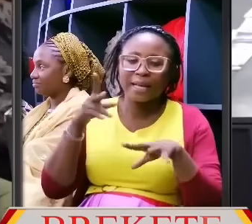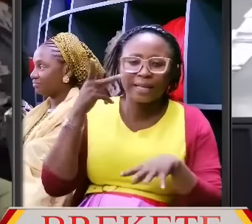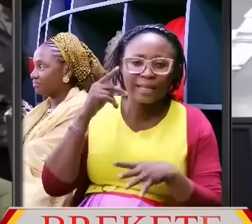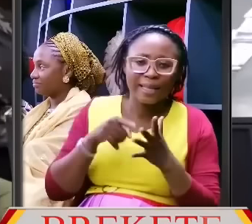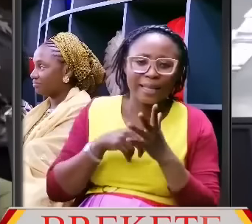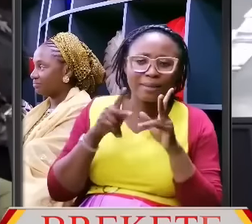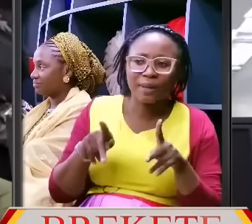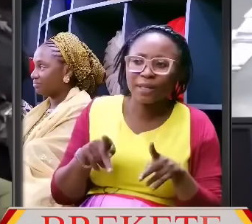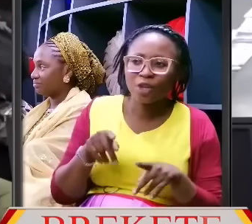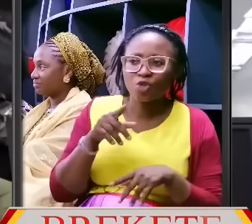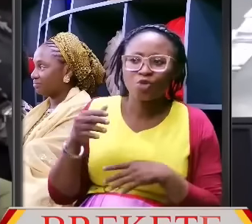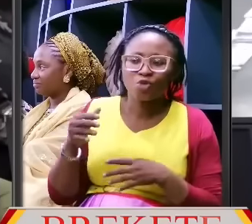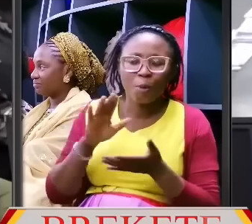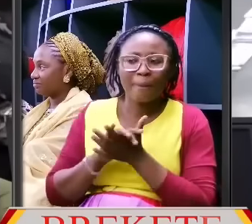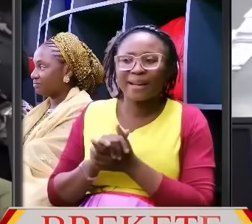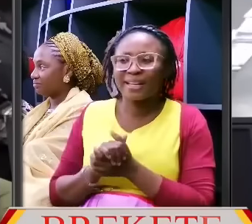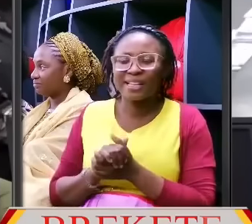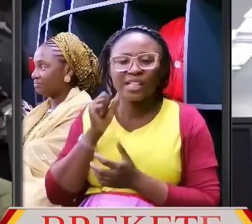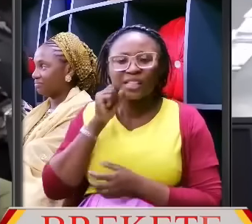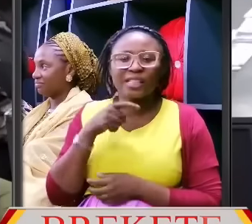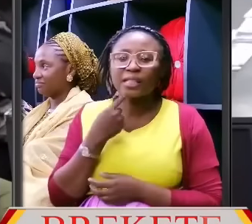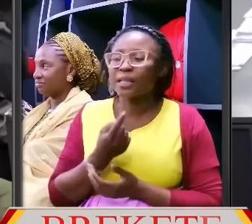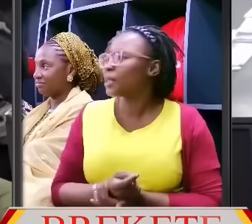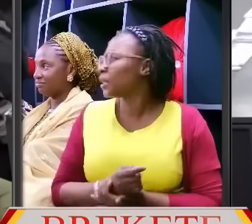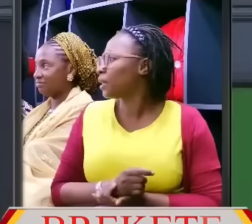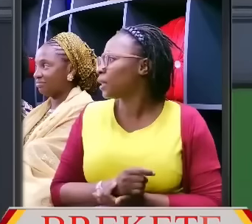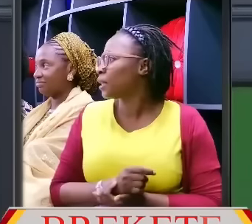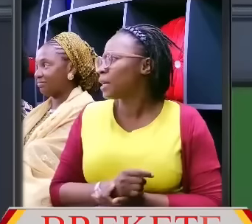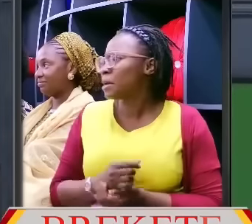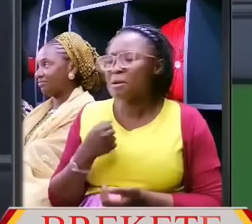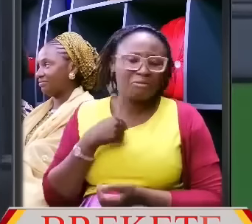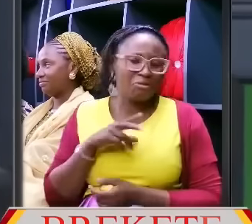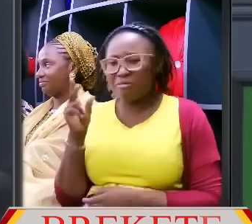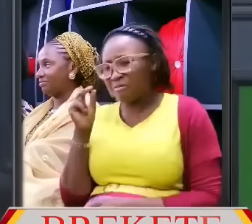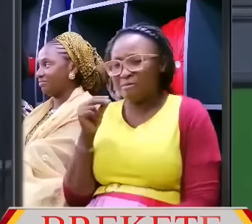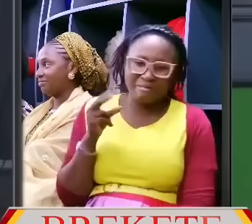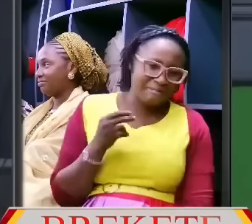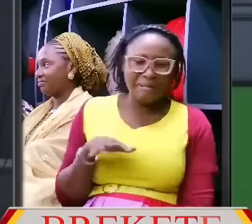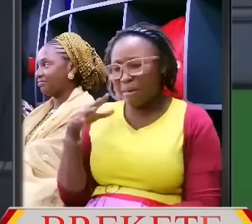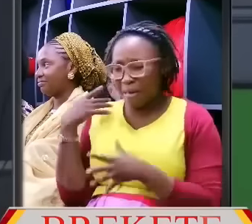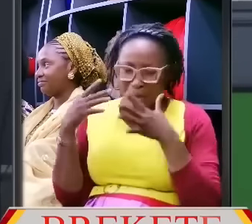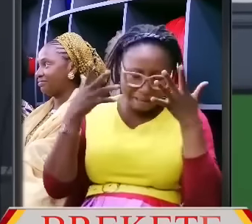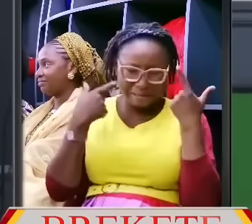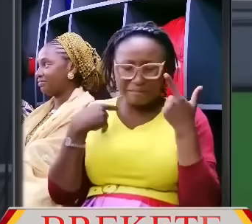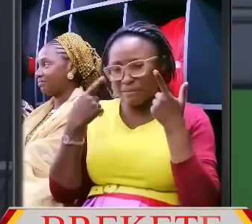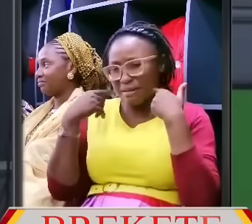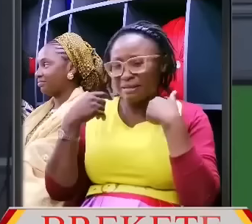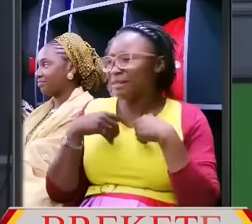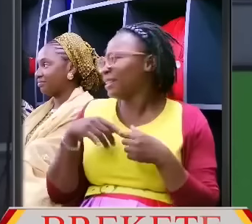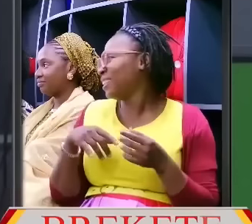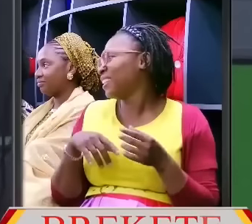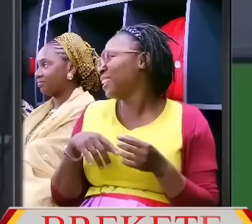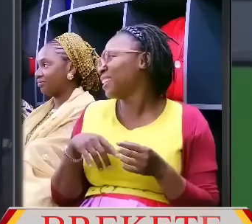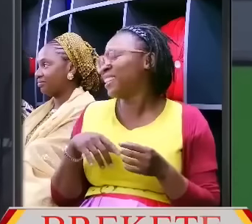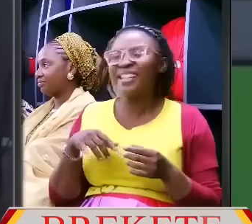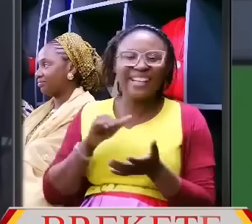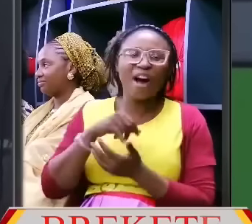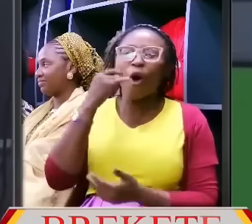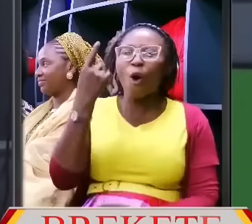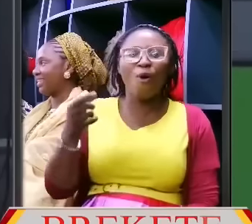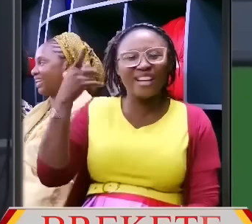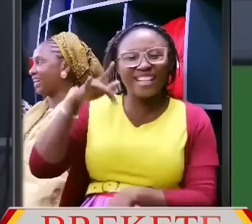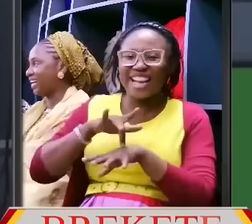see this person. Now you go marry. Now she say, me and yeah. They say wait. He said this guy, now lean leg